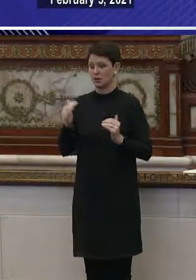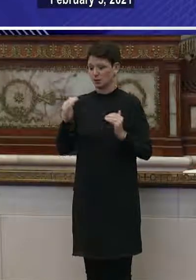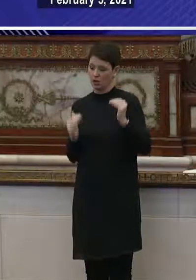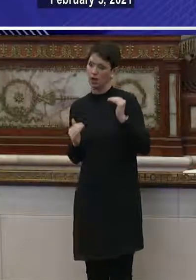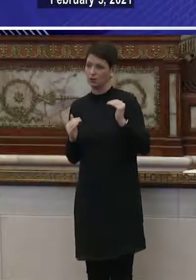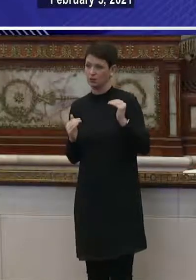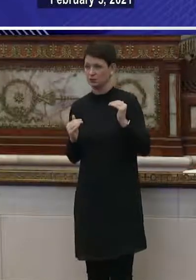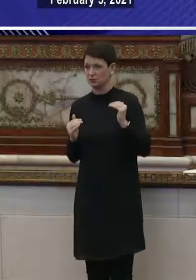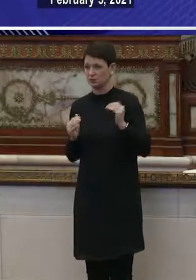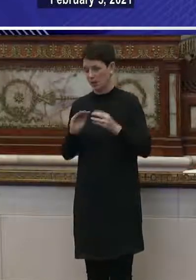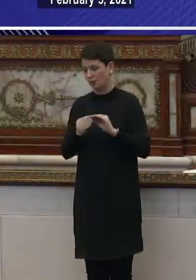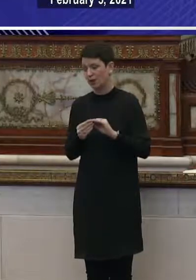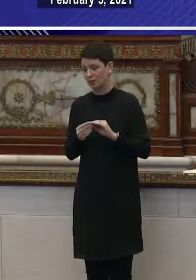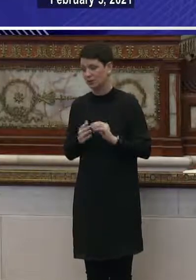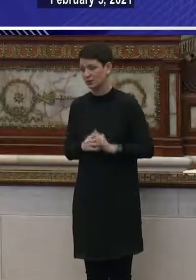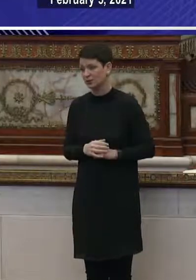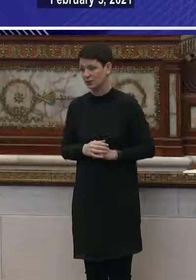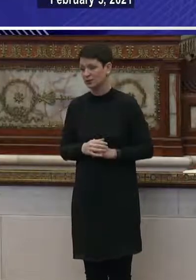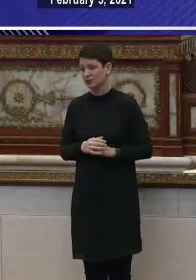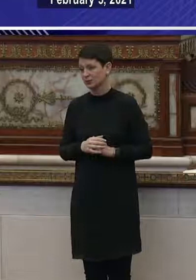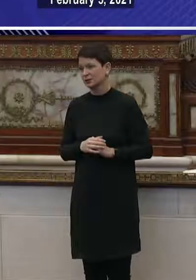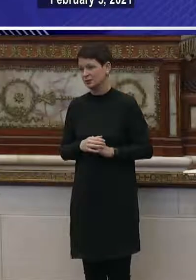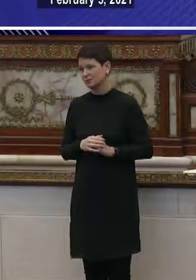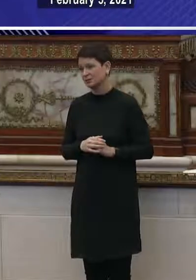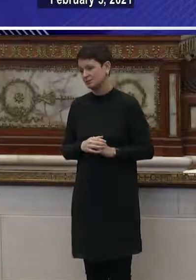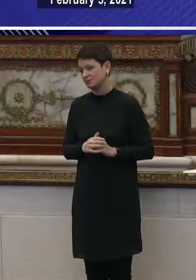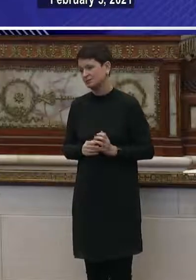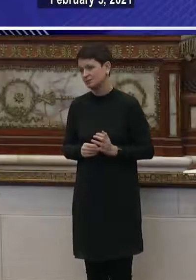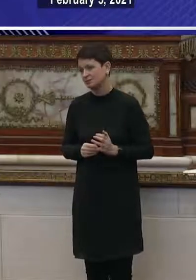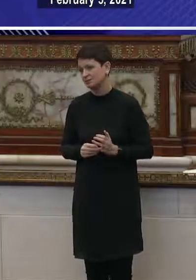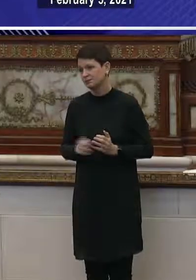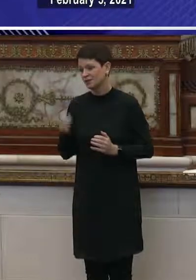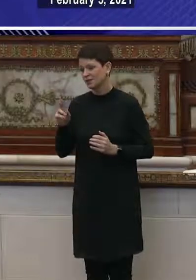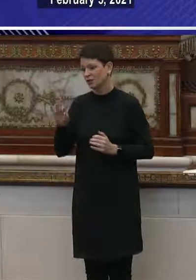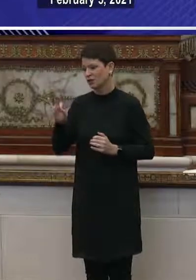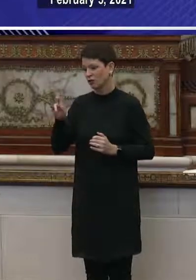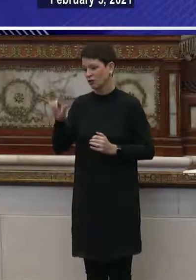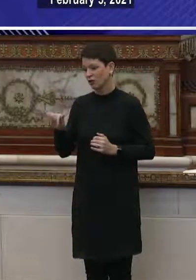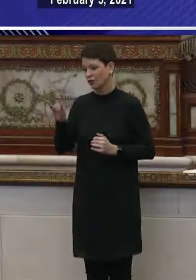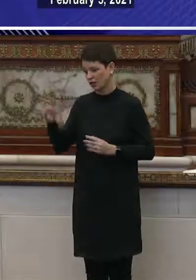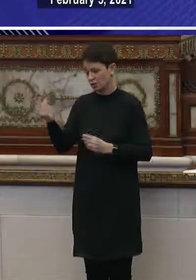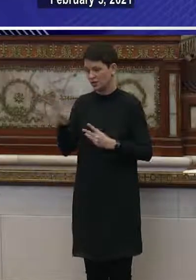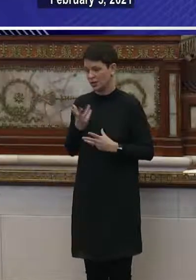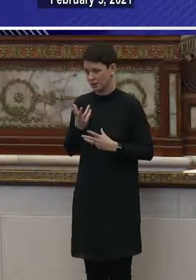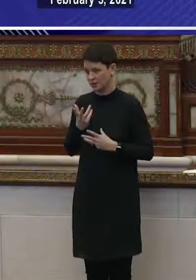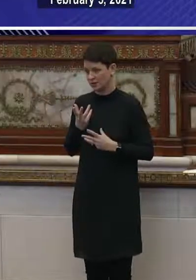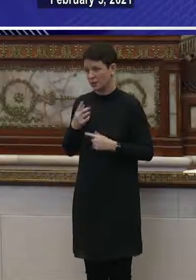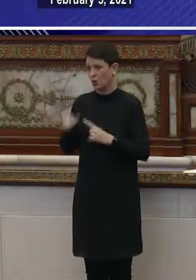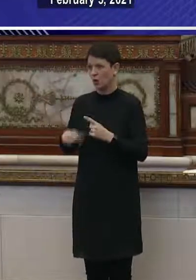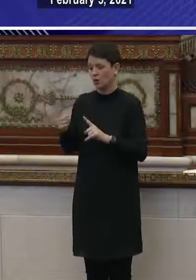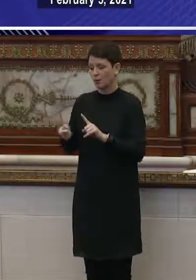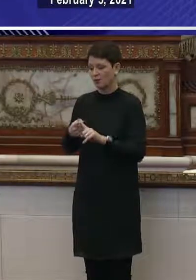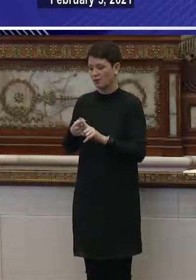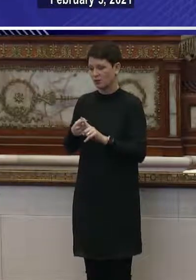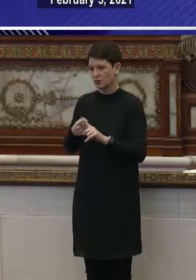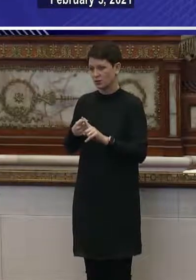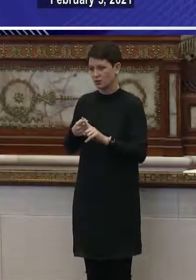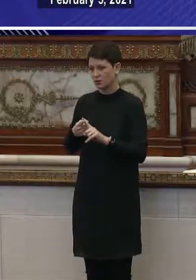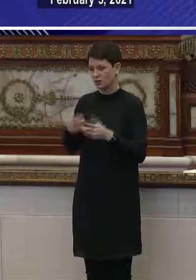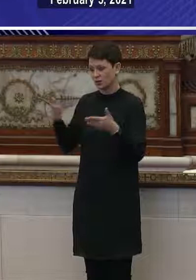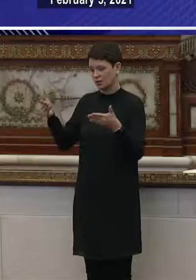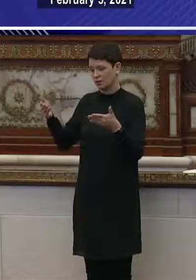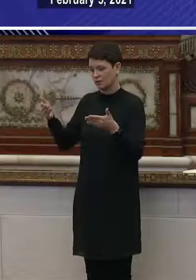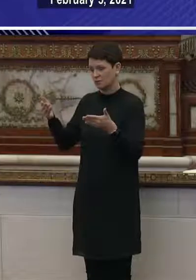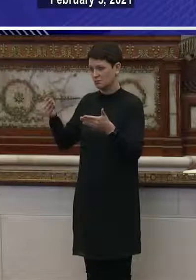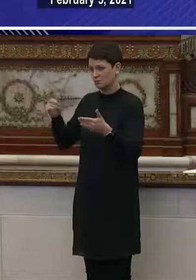share. Okay, thank you. Dr. Farley, can you tell us when were you first introduced to